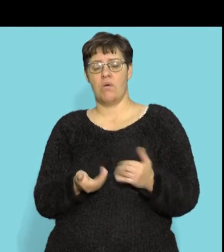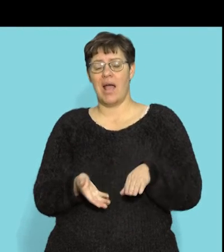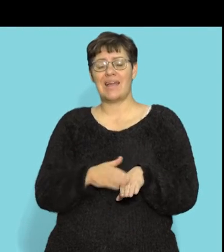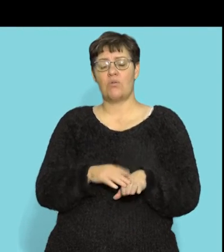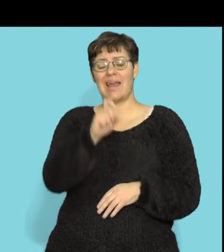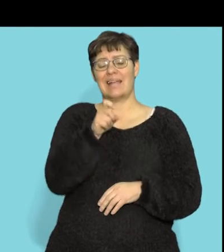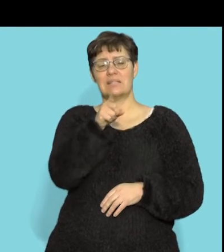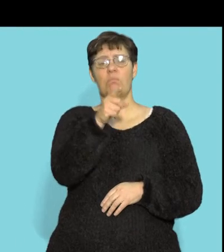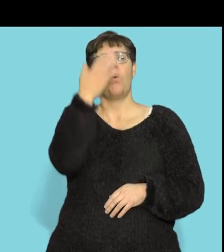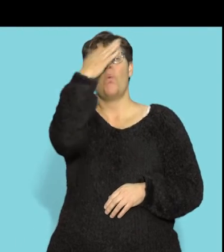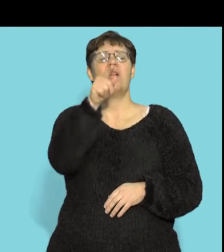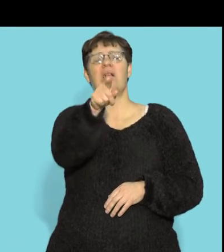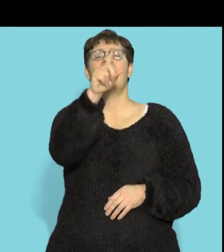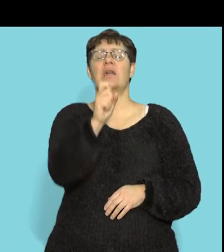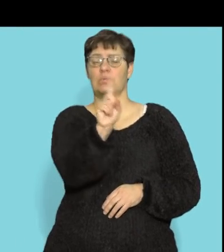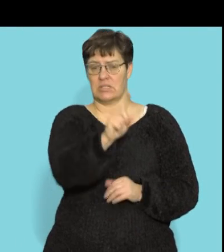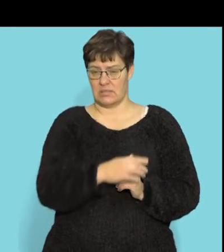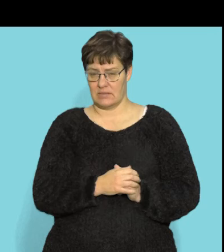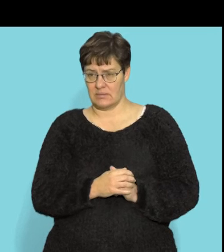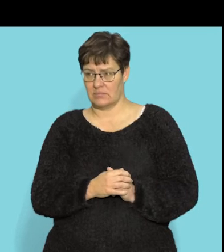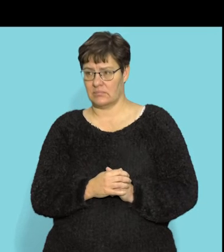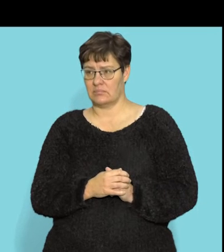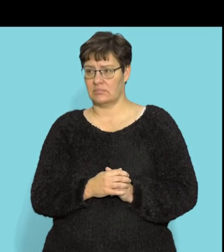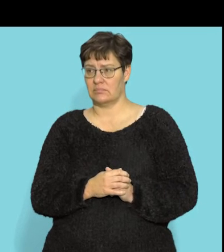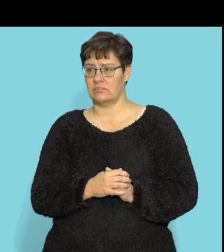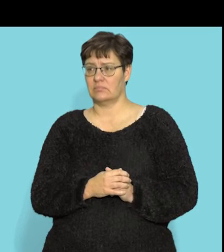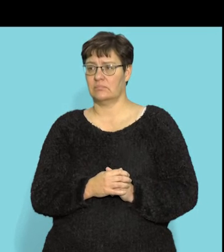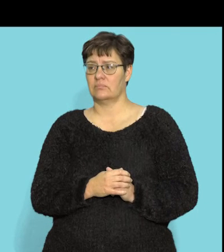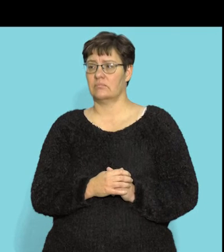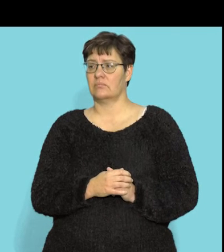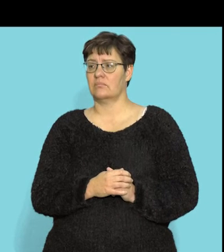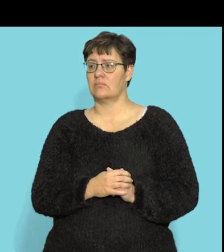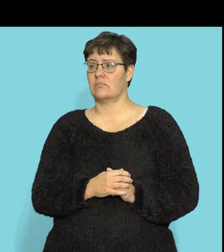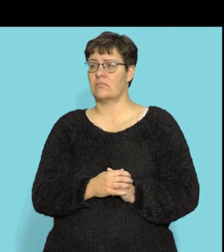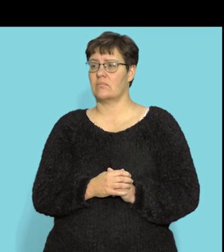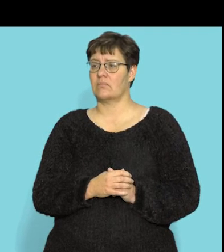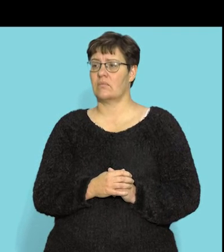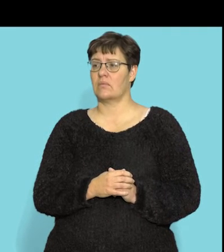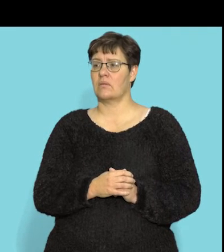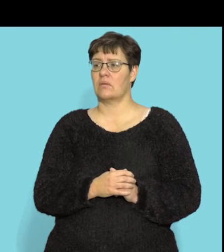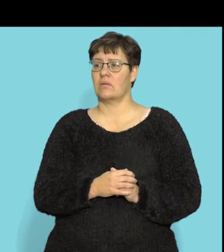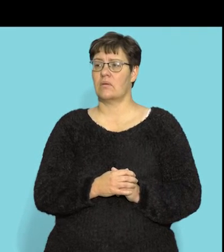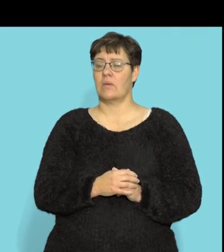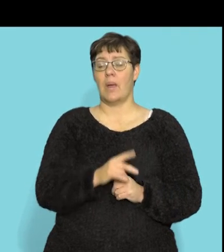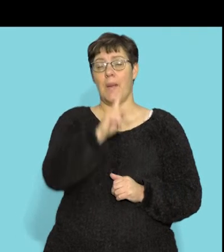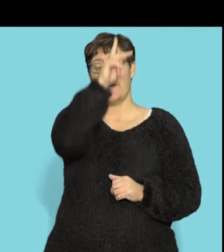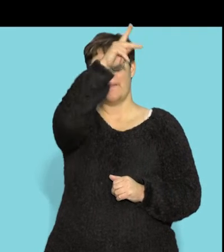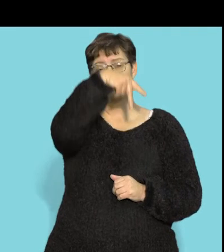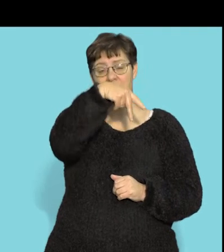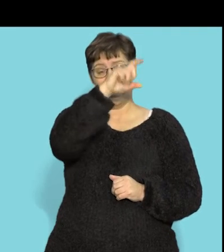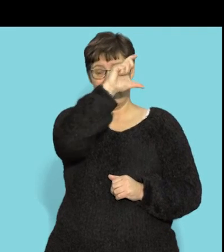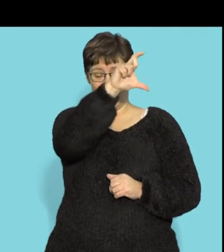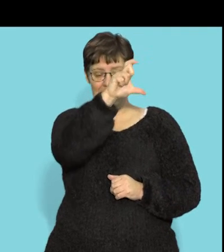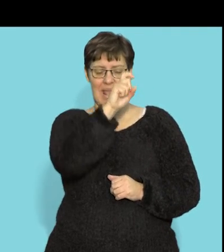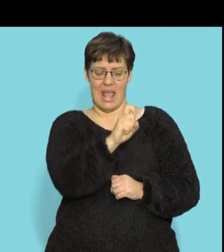but what do we know about X? Let's extract the information. We've got the power rating of X, okay? The P of X